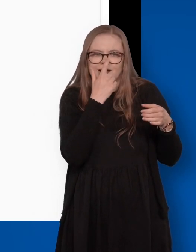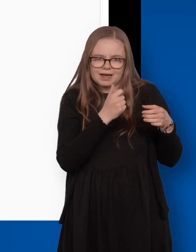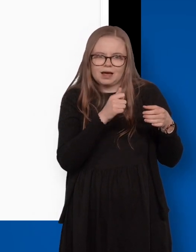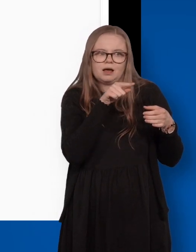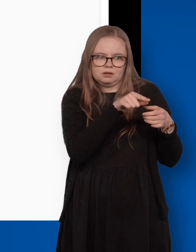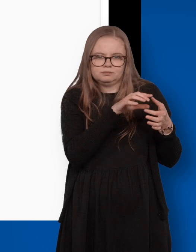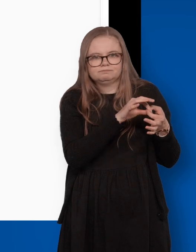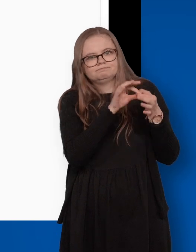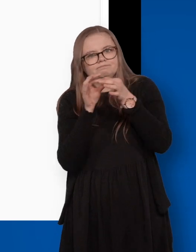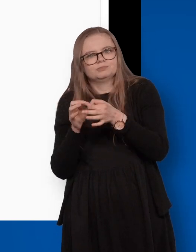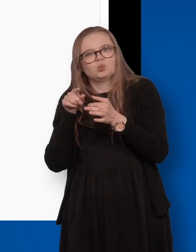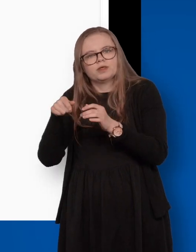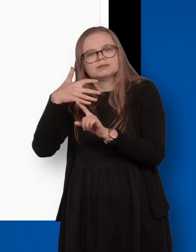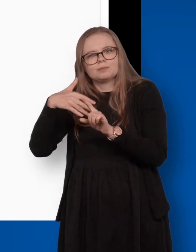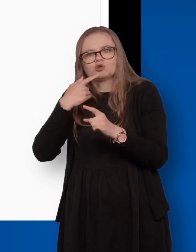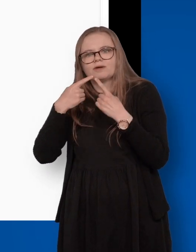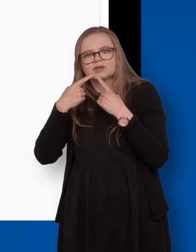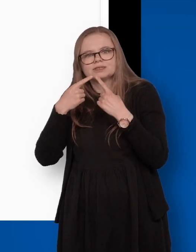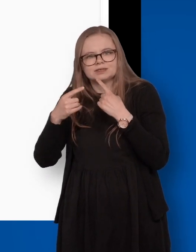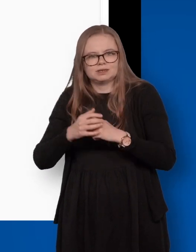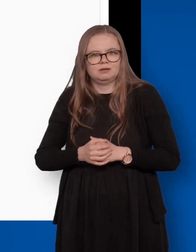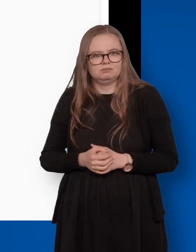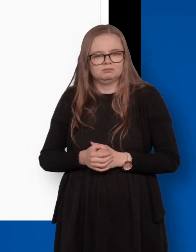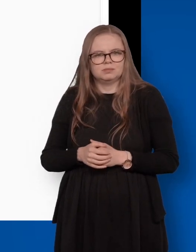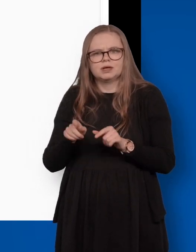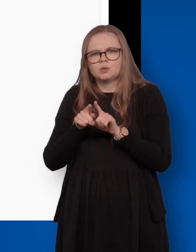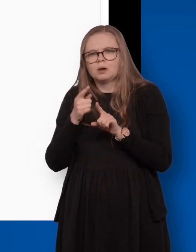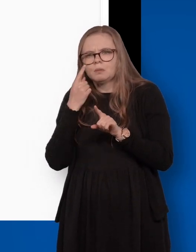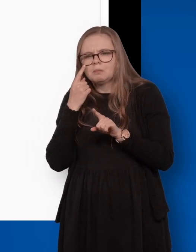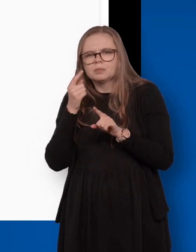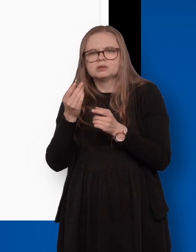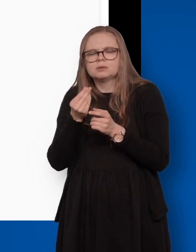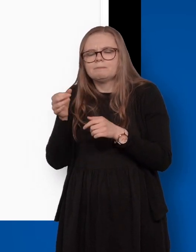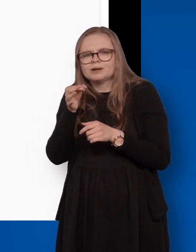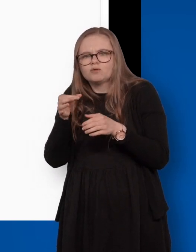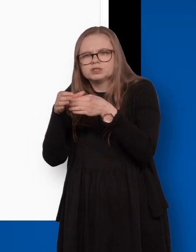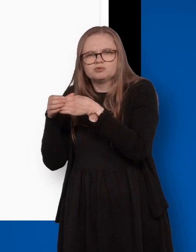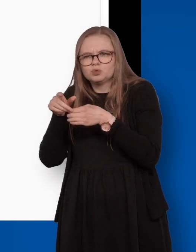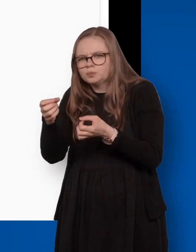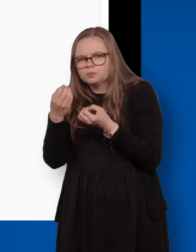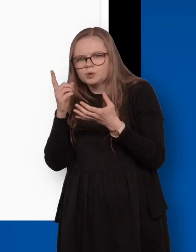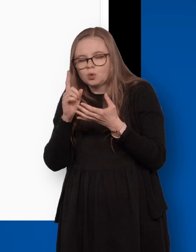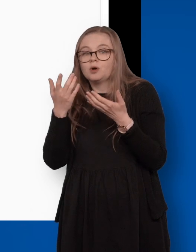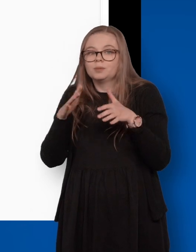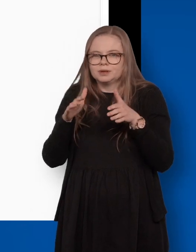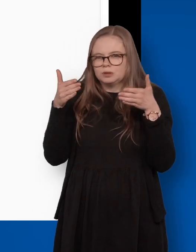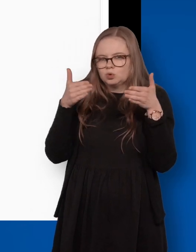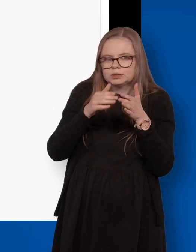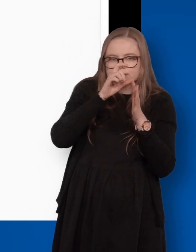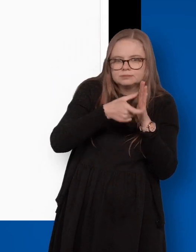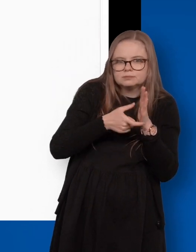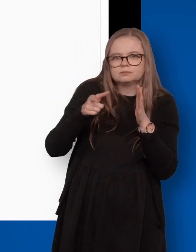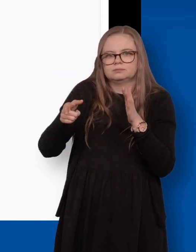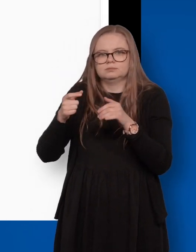in context with demographic data to sort of look at what minority voices are sort of saying and things like that. So we looked at things like disability and